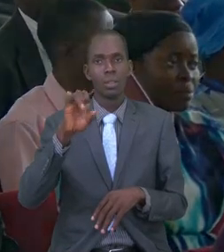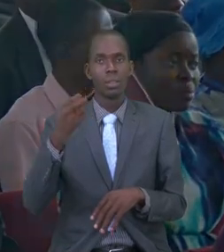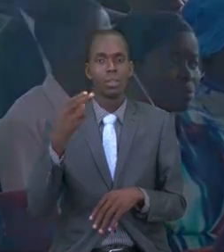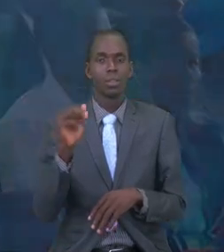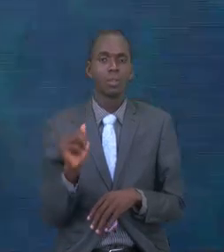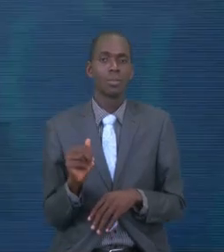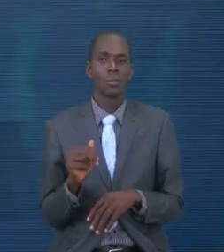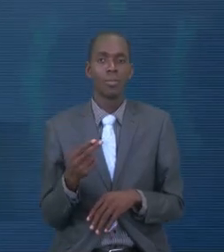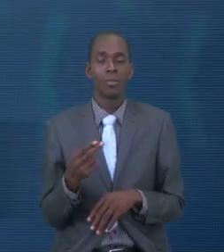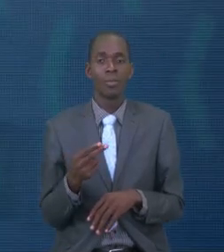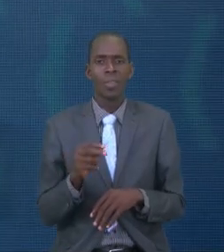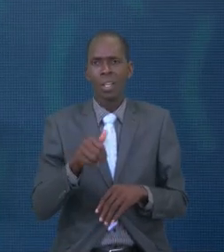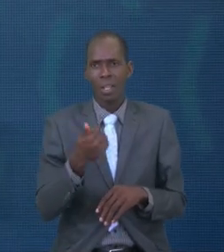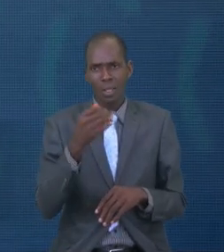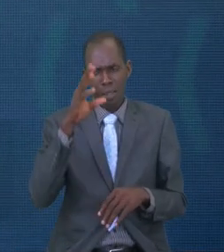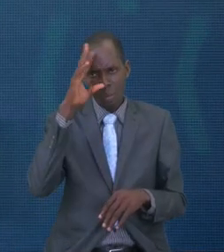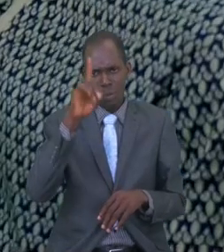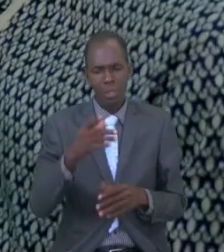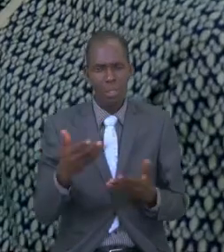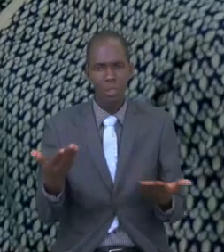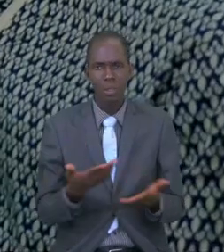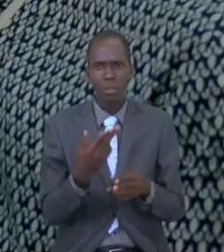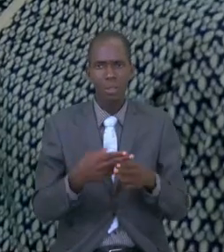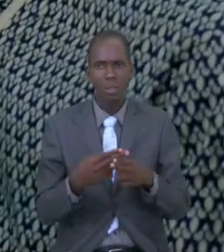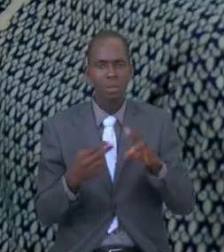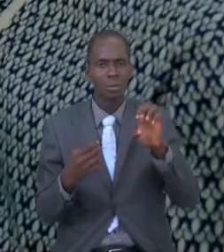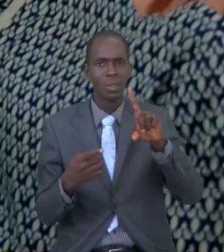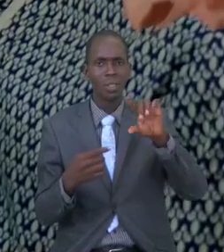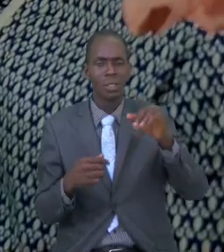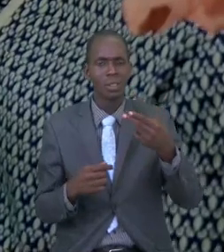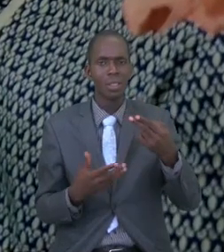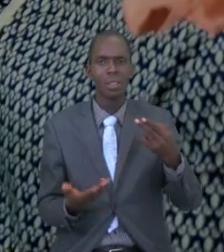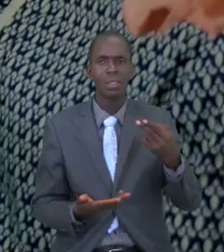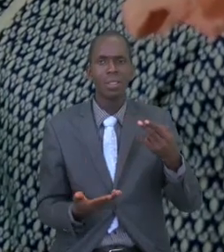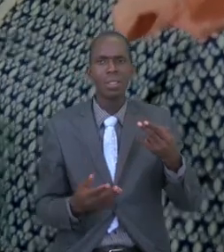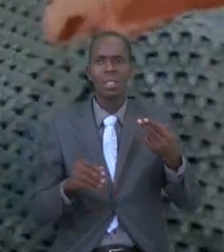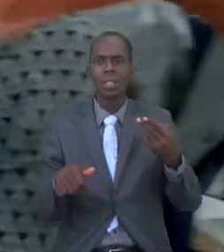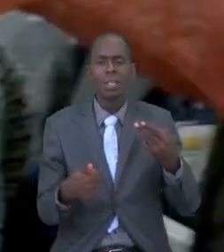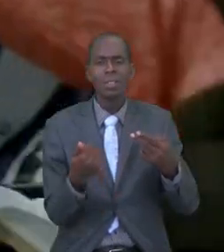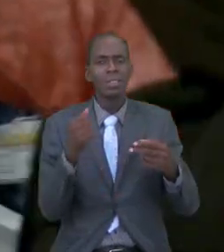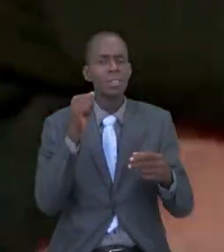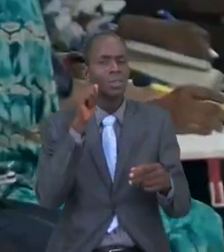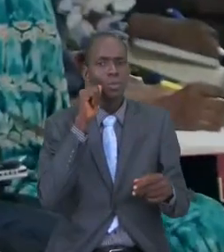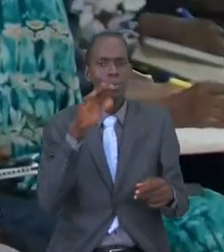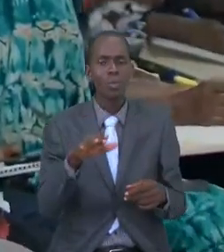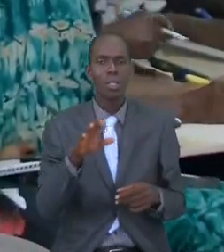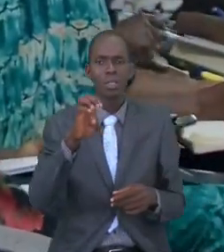Amen. Any brother Elisha at home here? Any sister Elisha at home here?